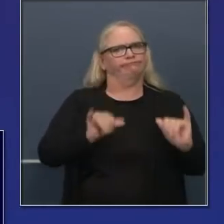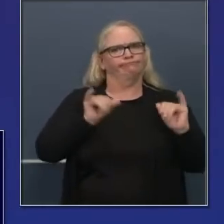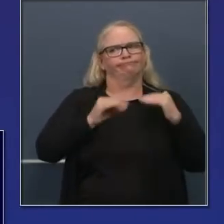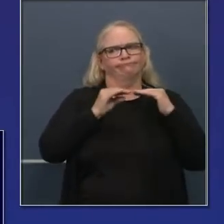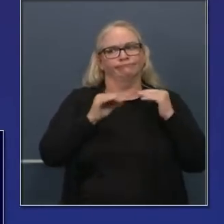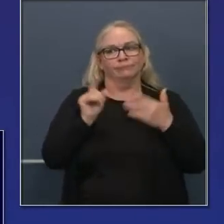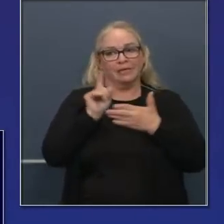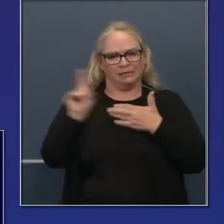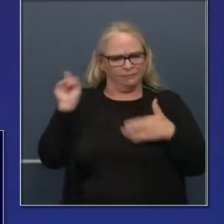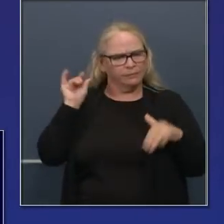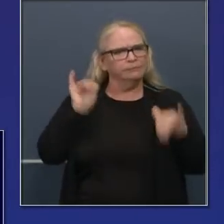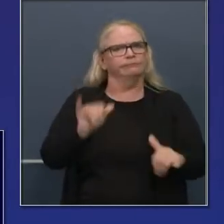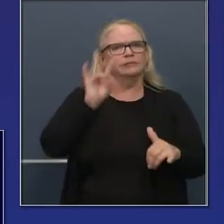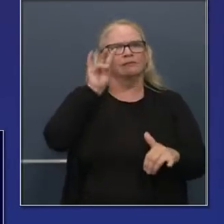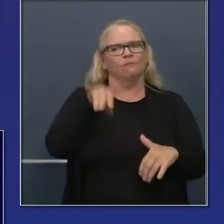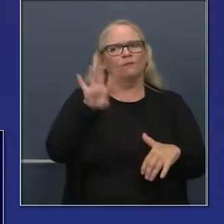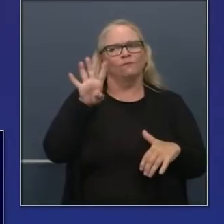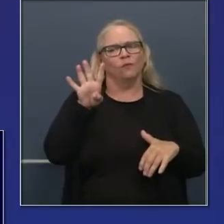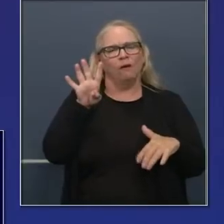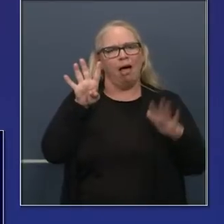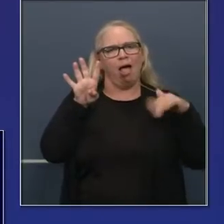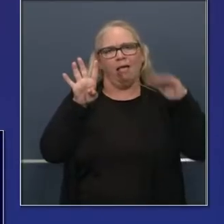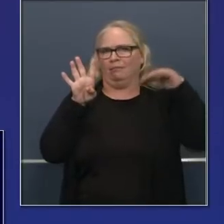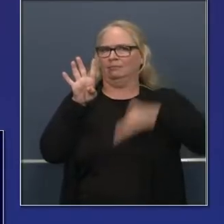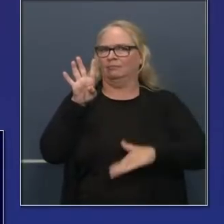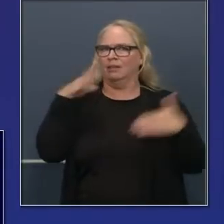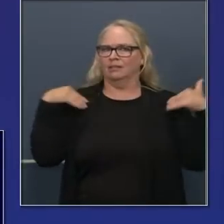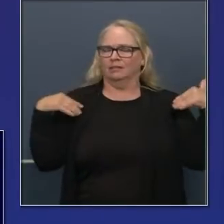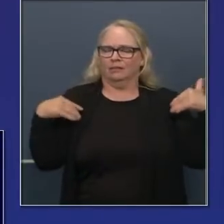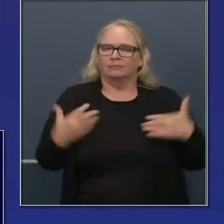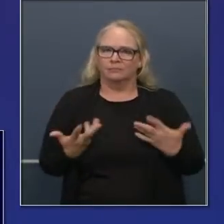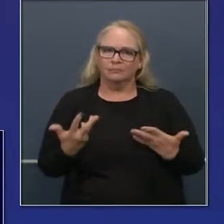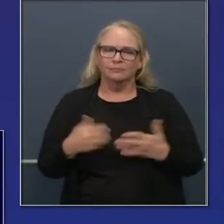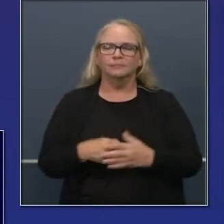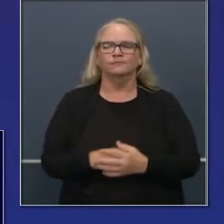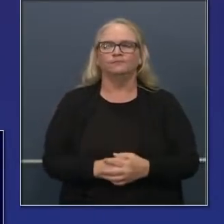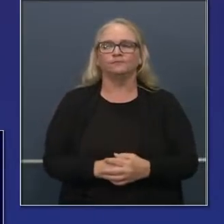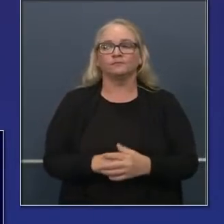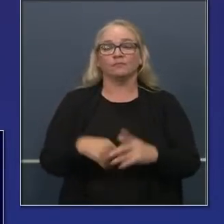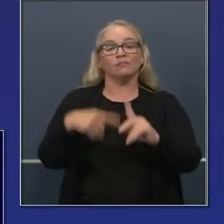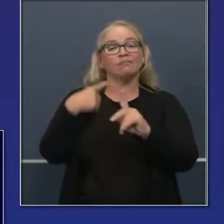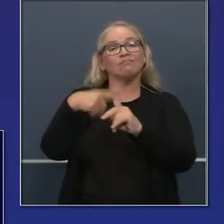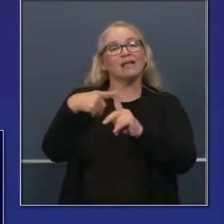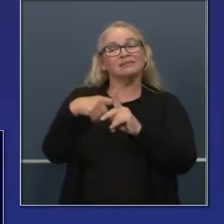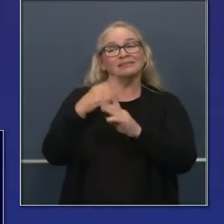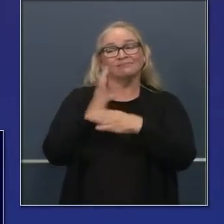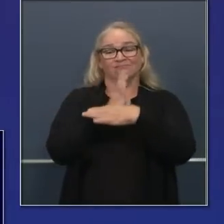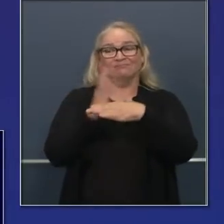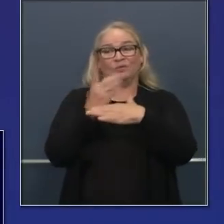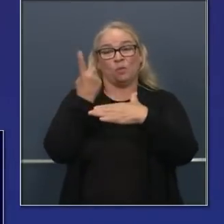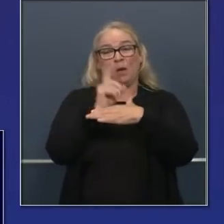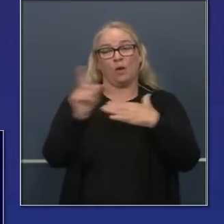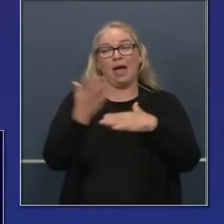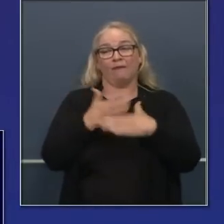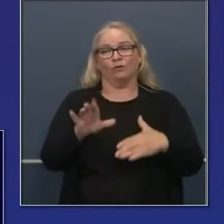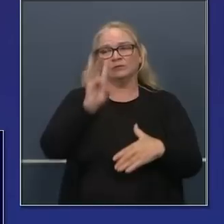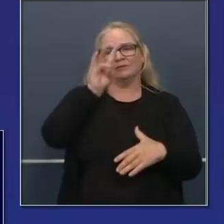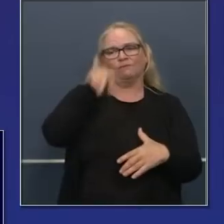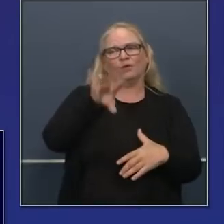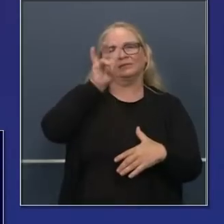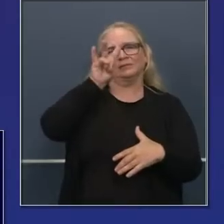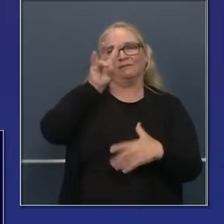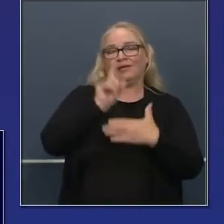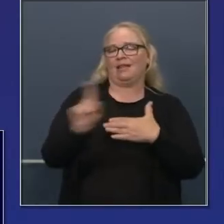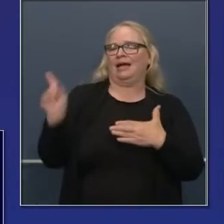7.4%. Our 7-day positivity average last week was at 7.7. When I announced on Monday, it's now